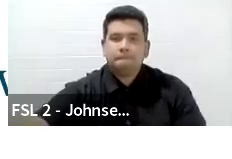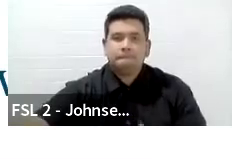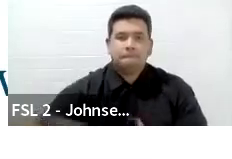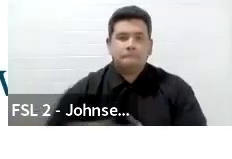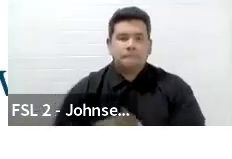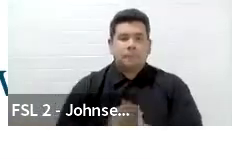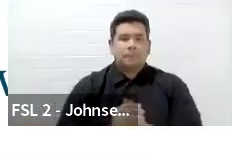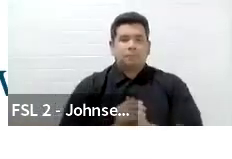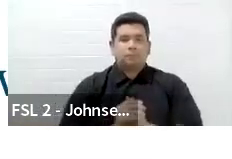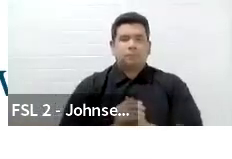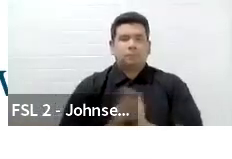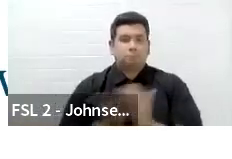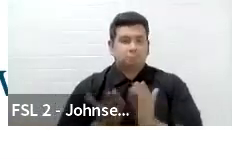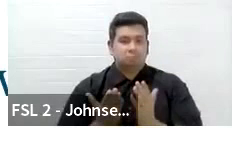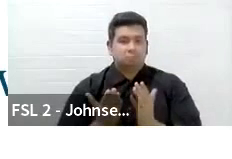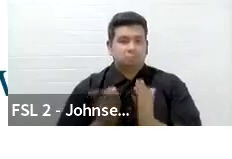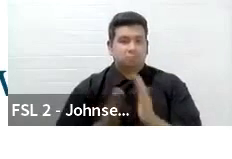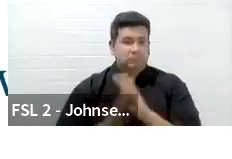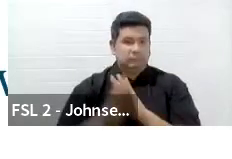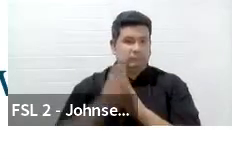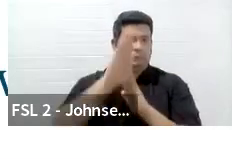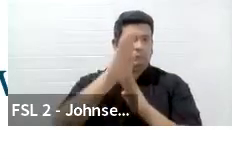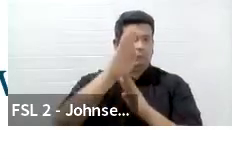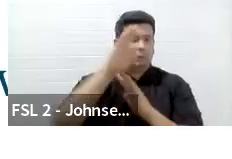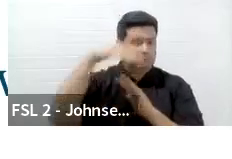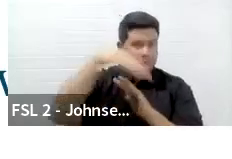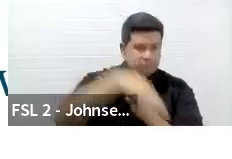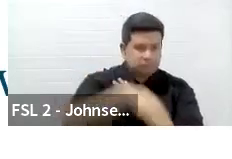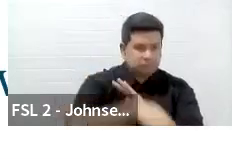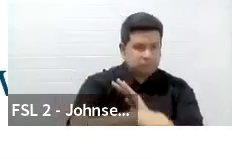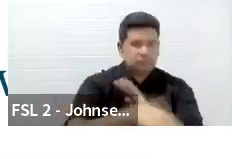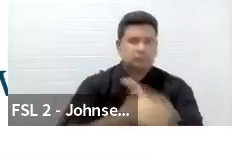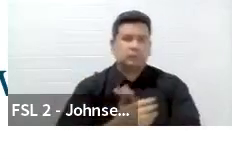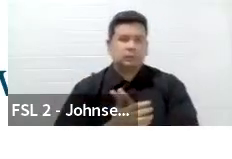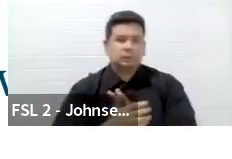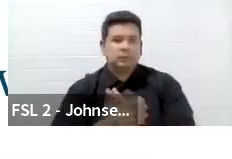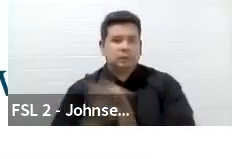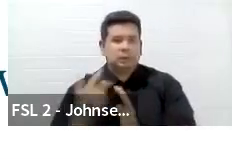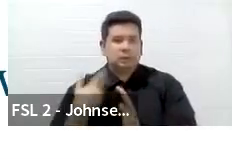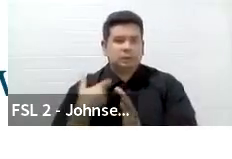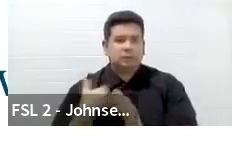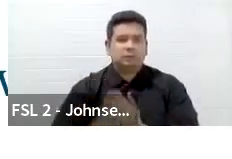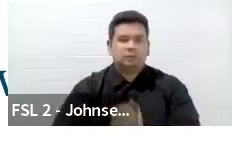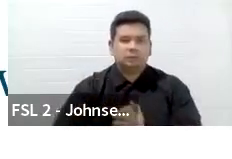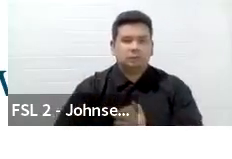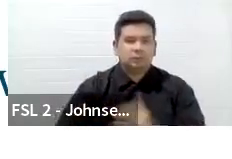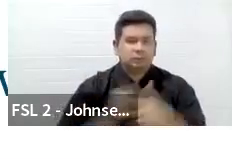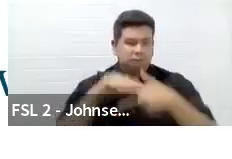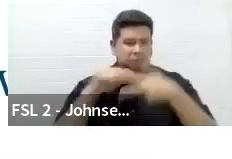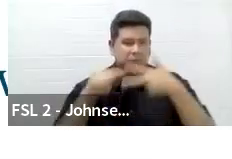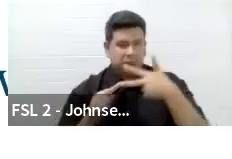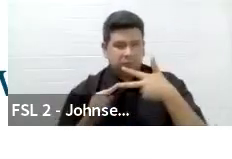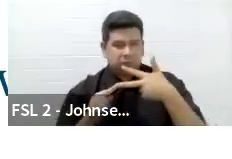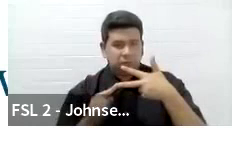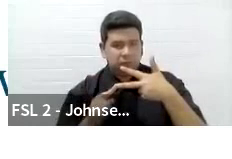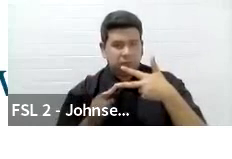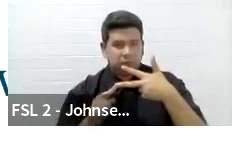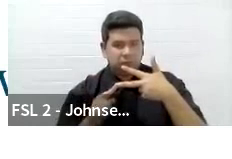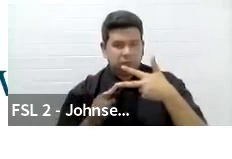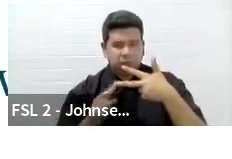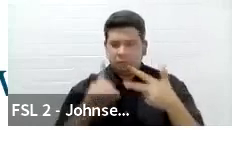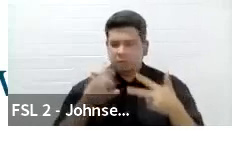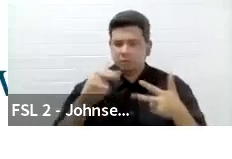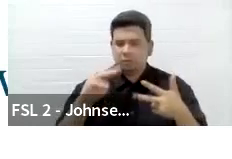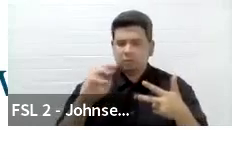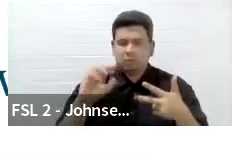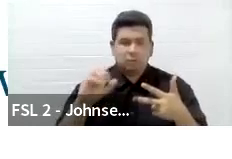of a population, is determined by 3 factors: fertility, mortality, and migration. Demographers refer to the balance